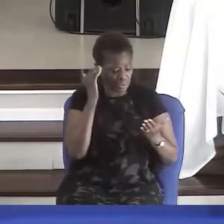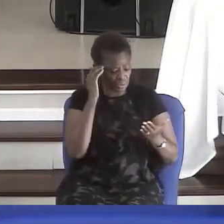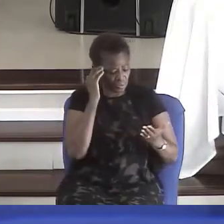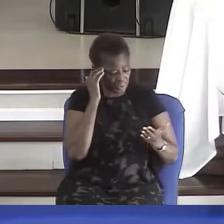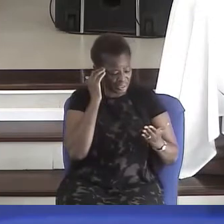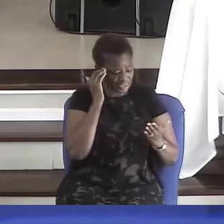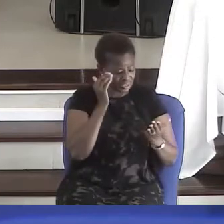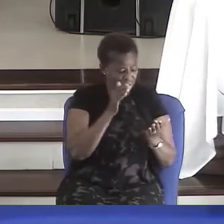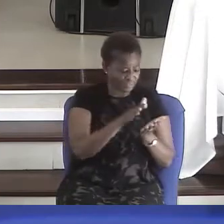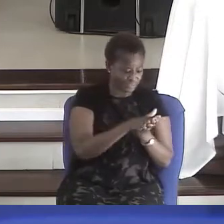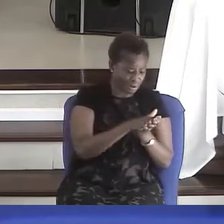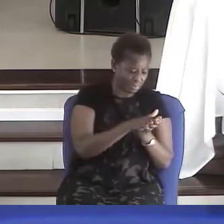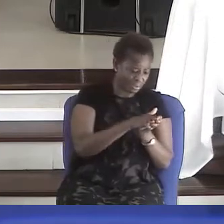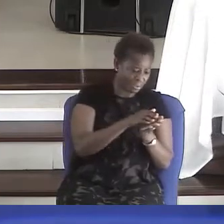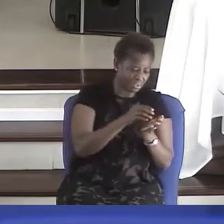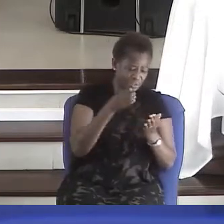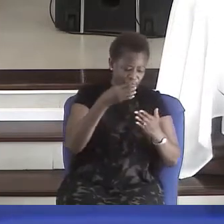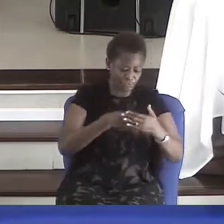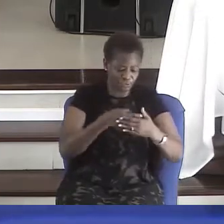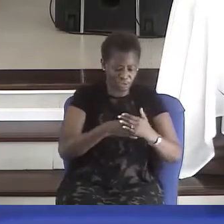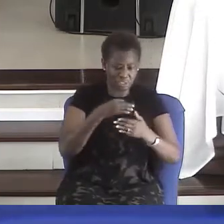have our names in our Bible.